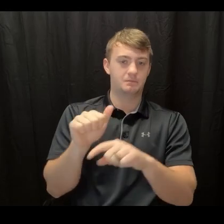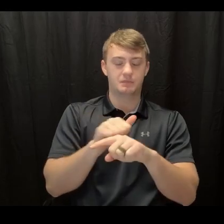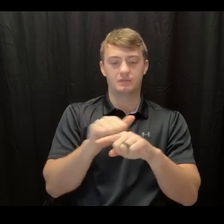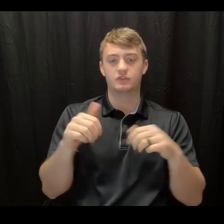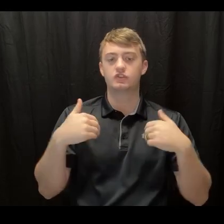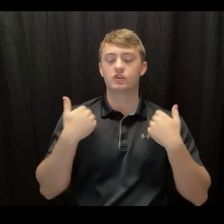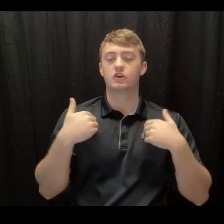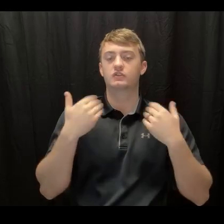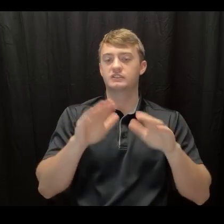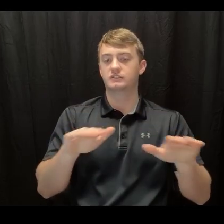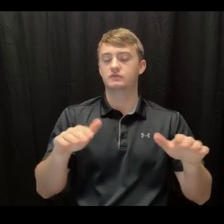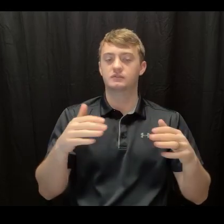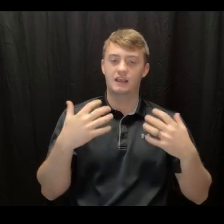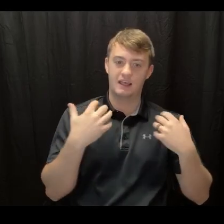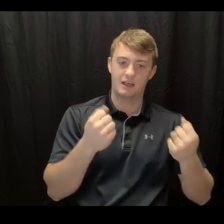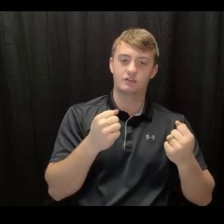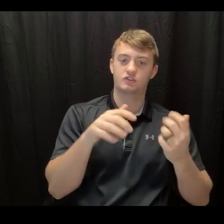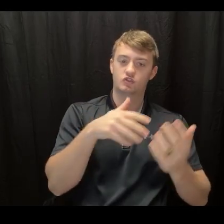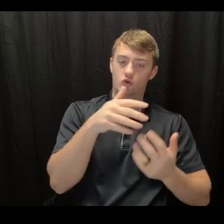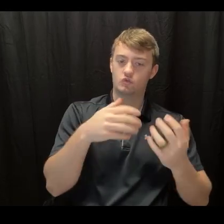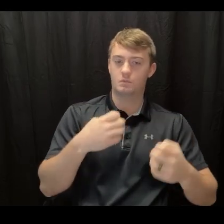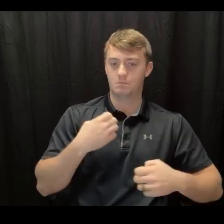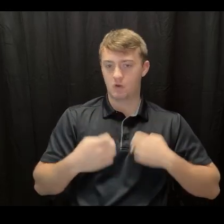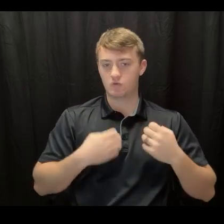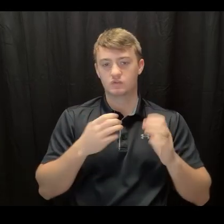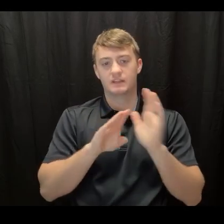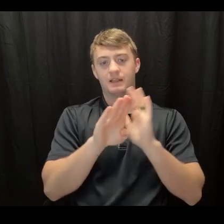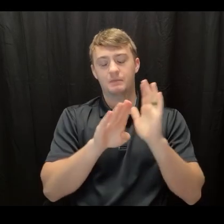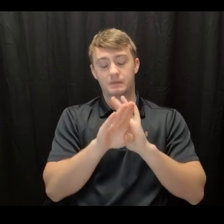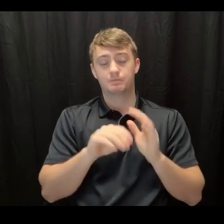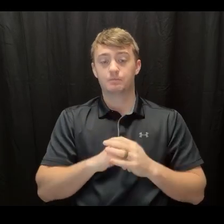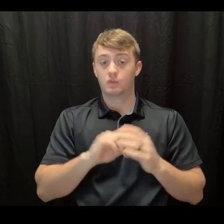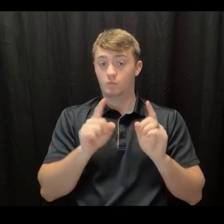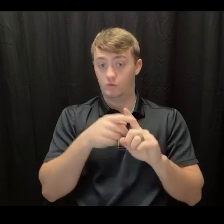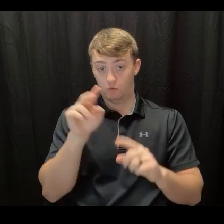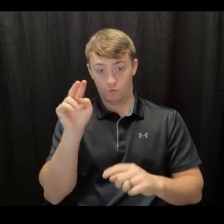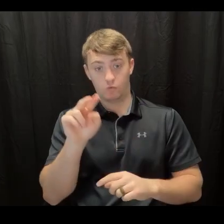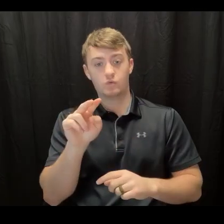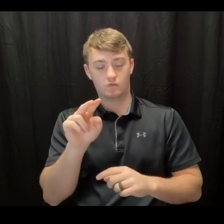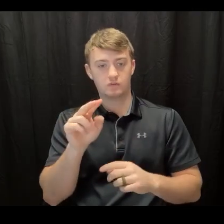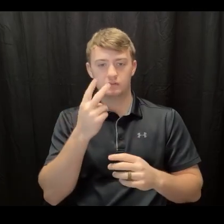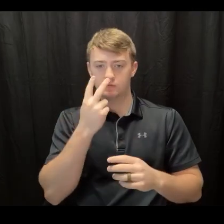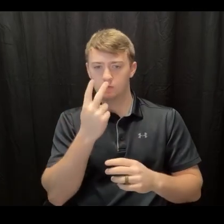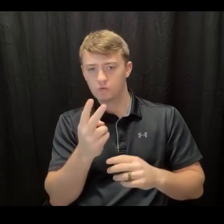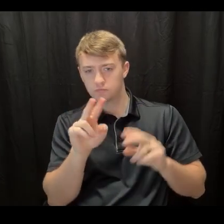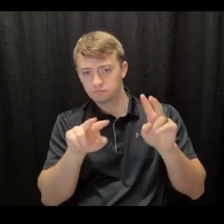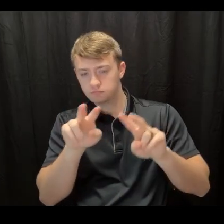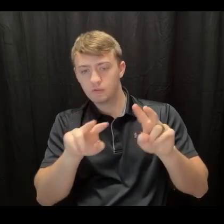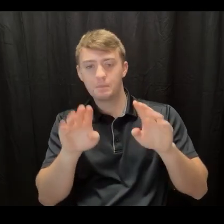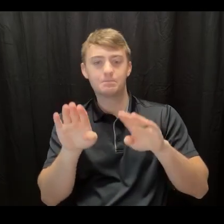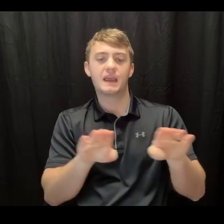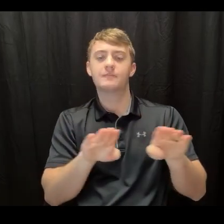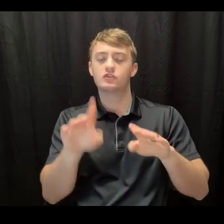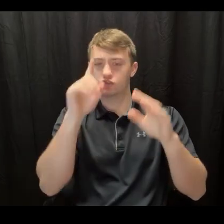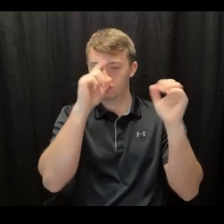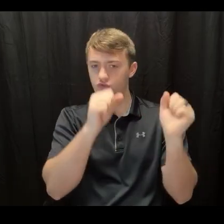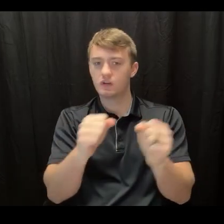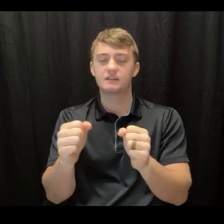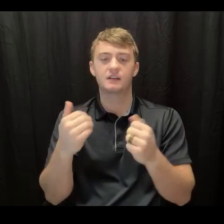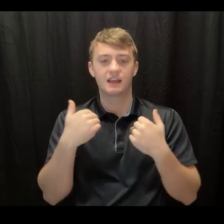for promoting young children's healthy social and emotional development. When you look here, we look at behavior strategies, and then there's